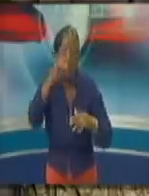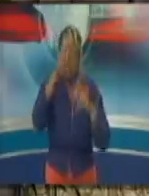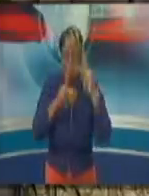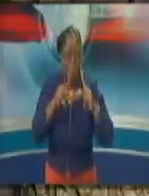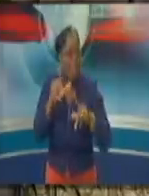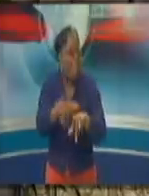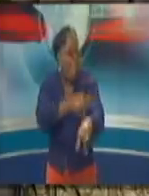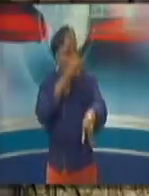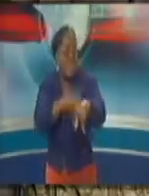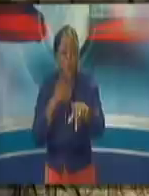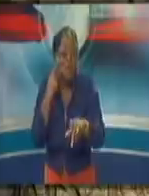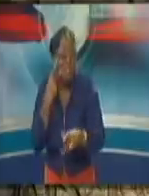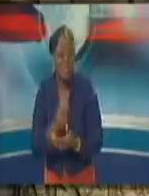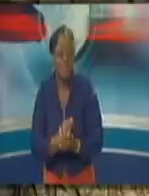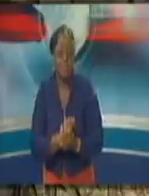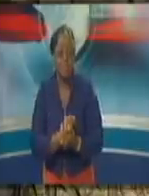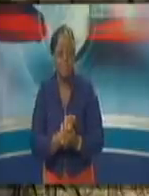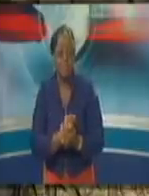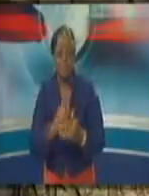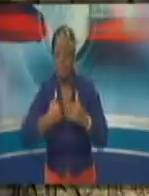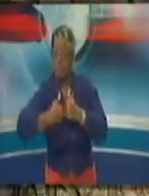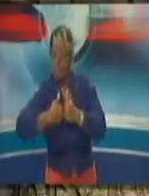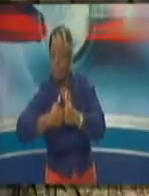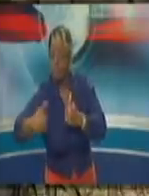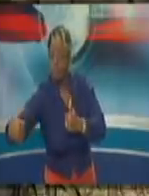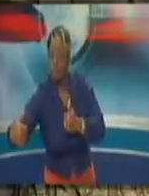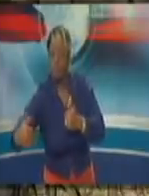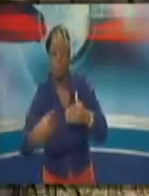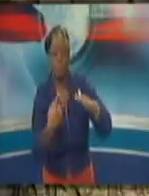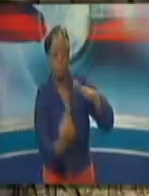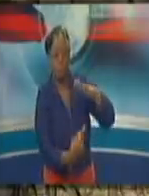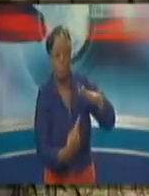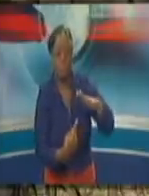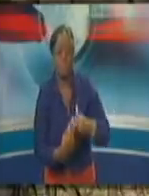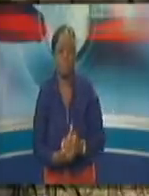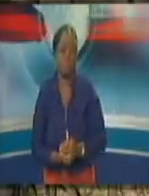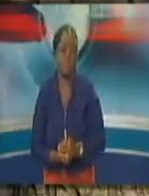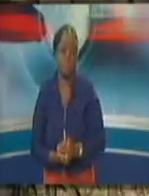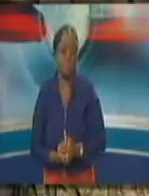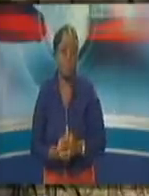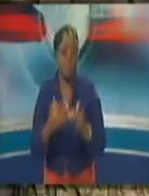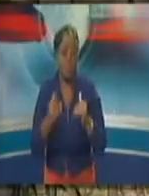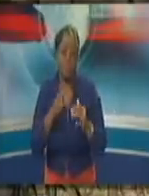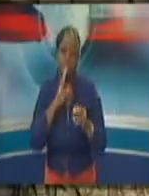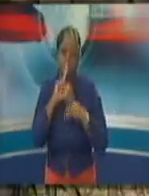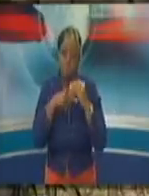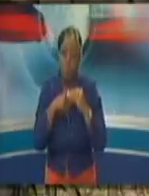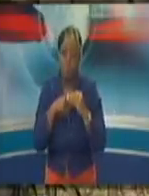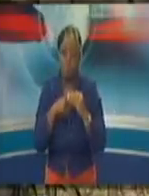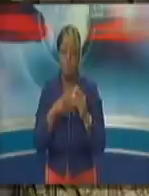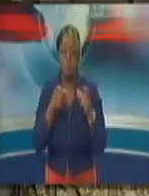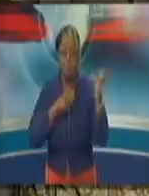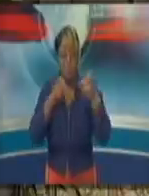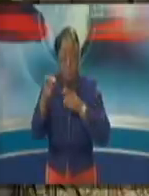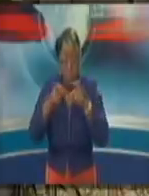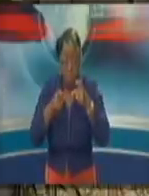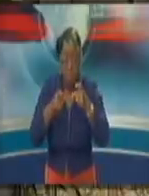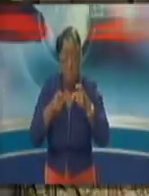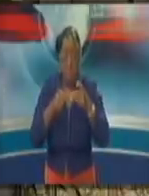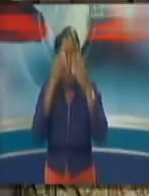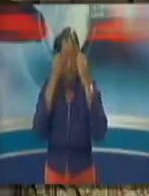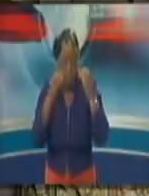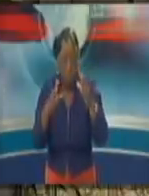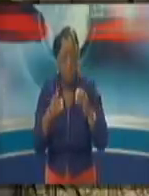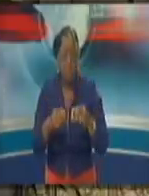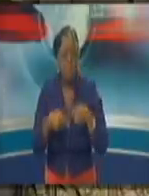social distancing. Let us try to put into practice some of the tips Dr. Othello shared with us earlier. They are practical and easy